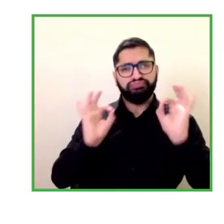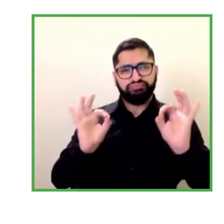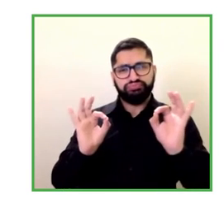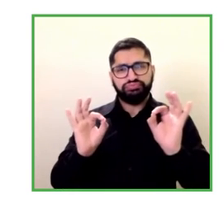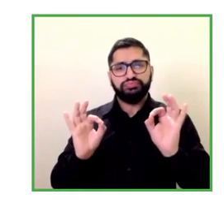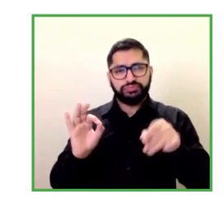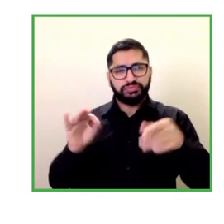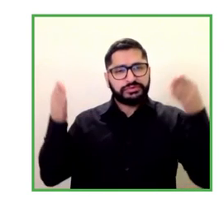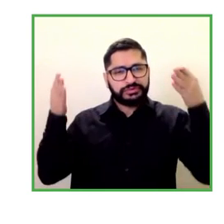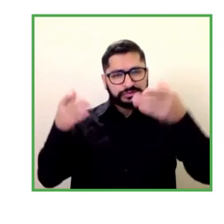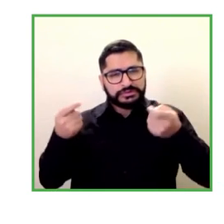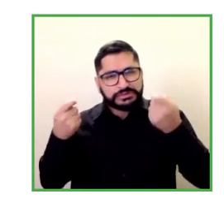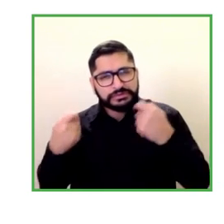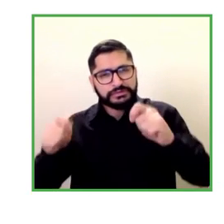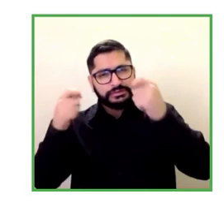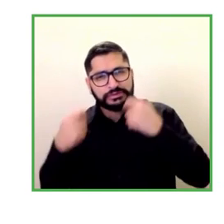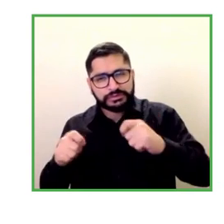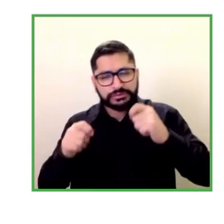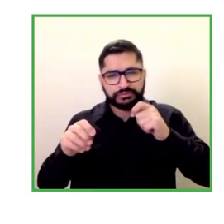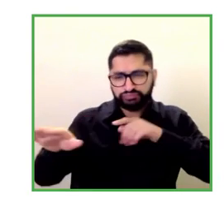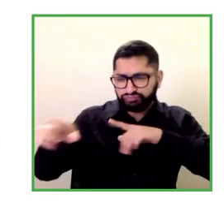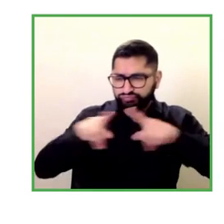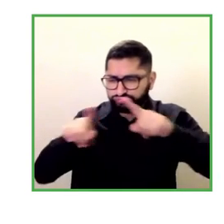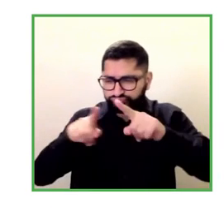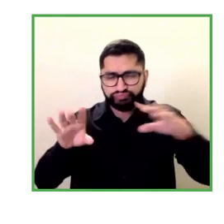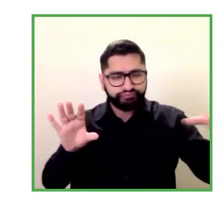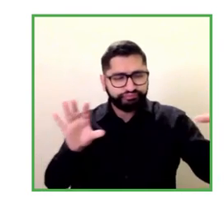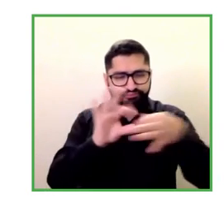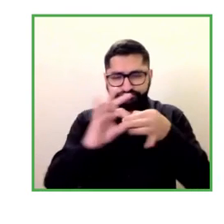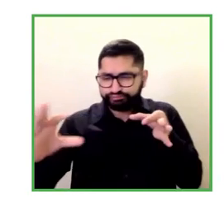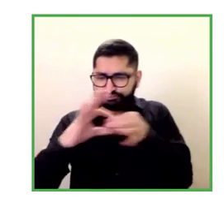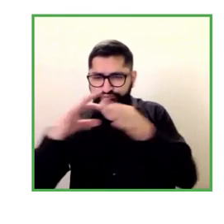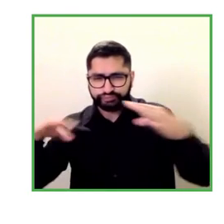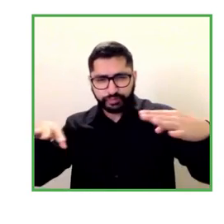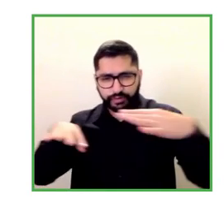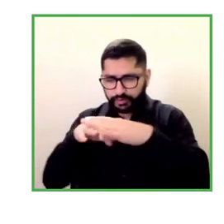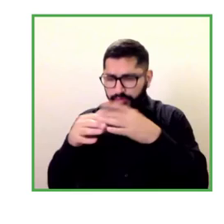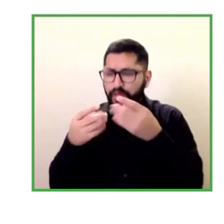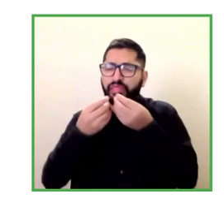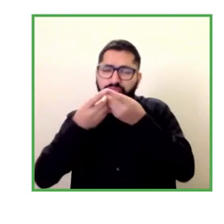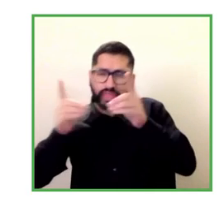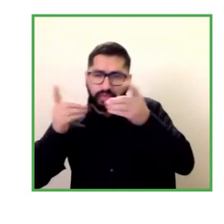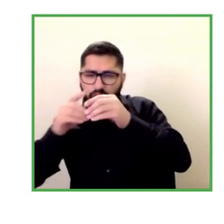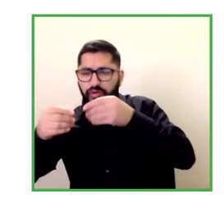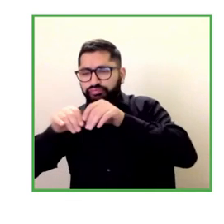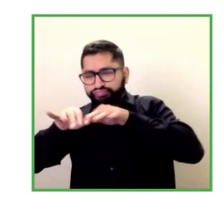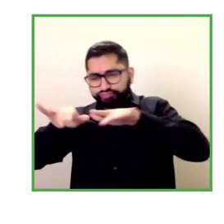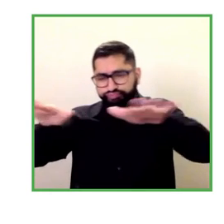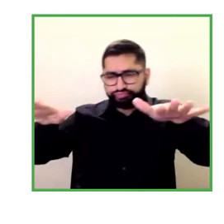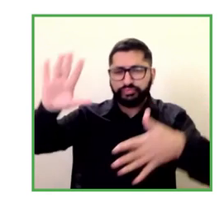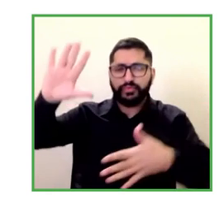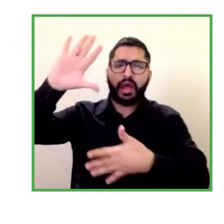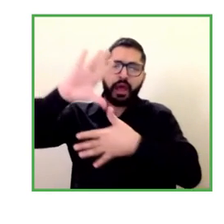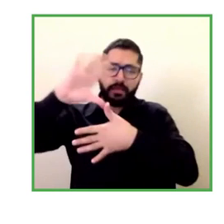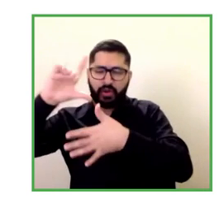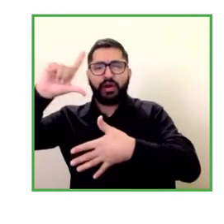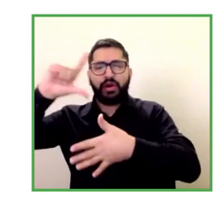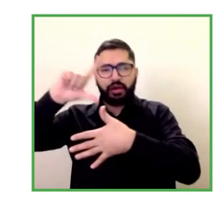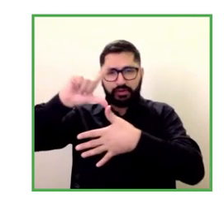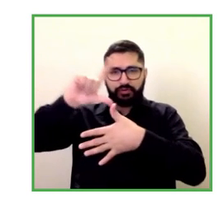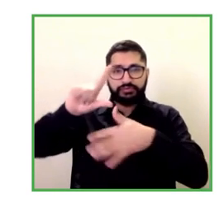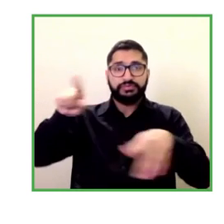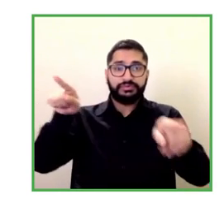try to unify inclusion in Latin America, try to set the path, the guidelines, so that everyone